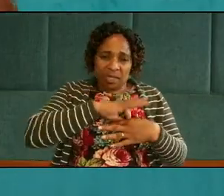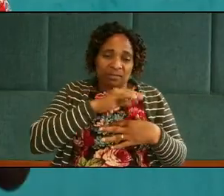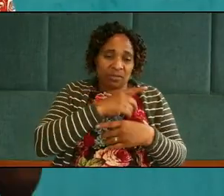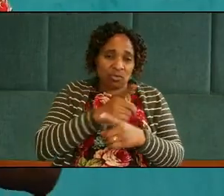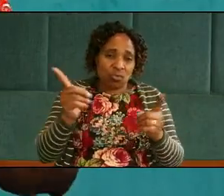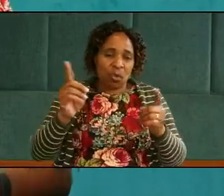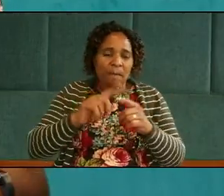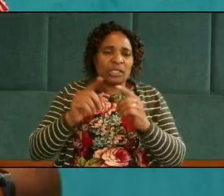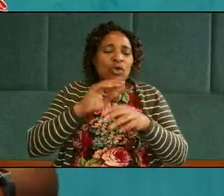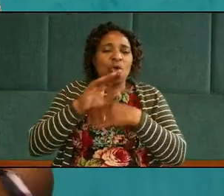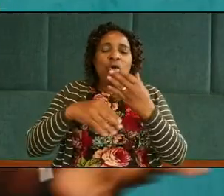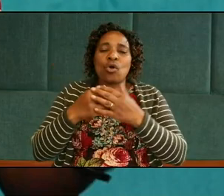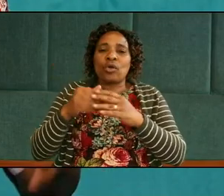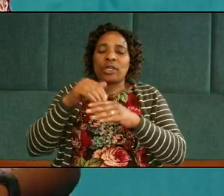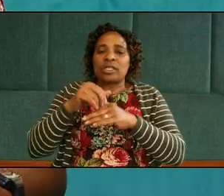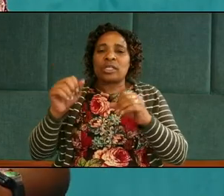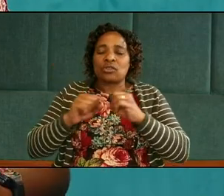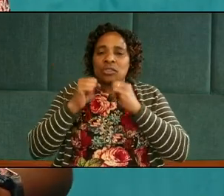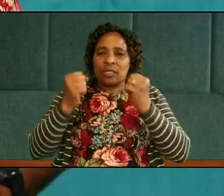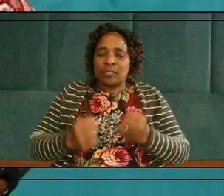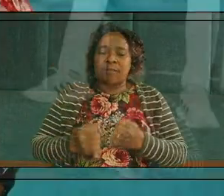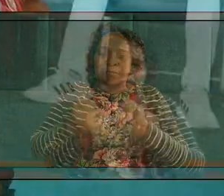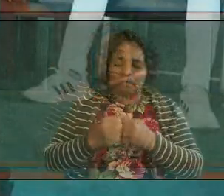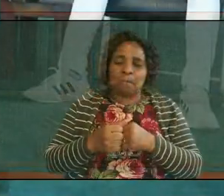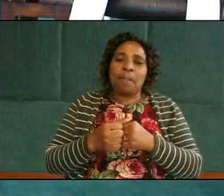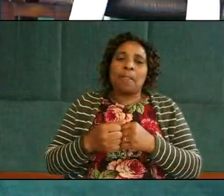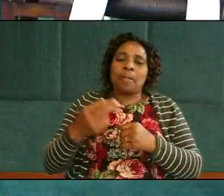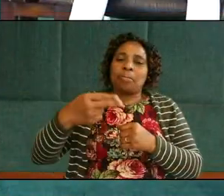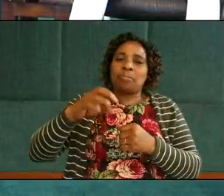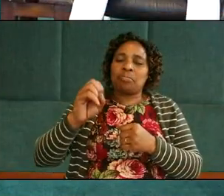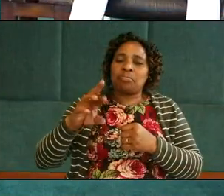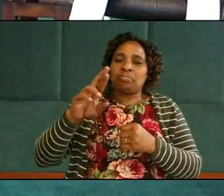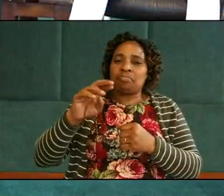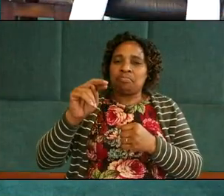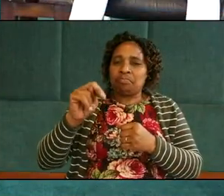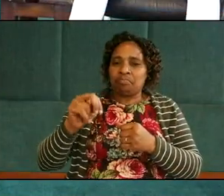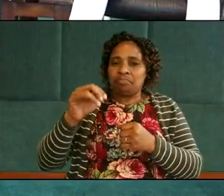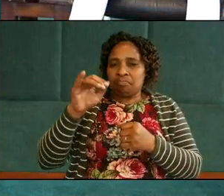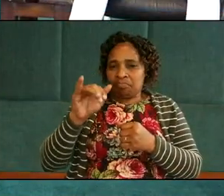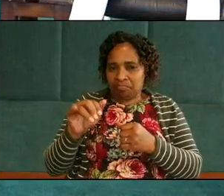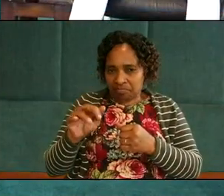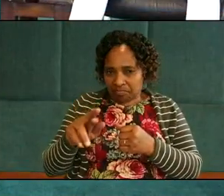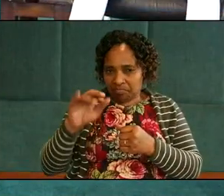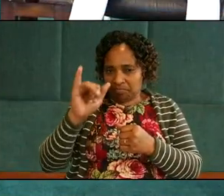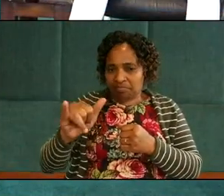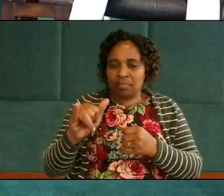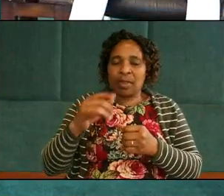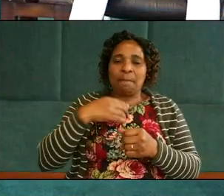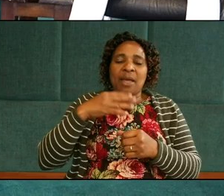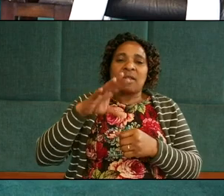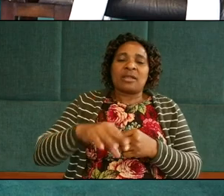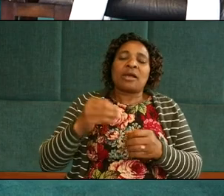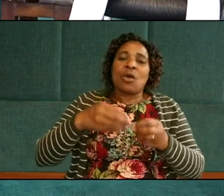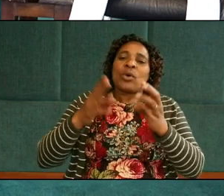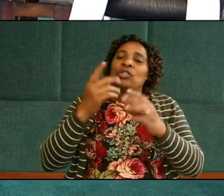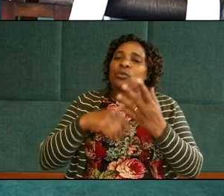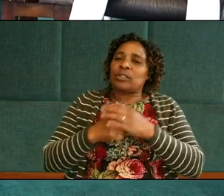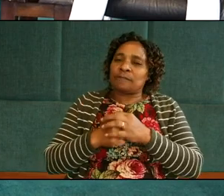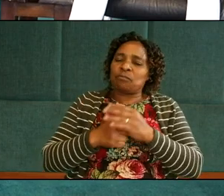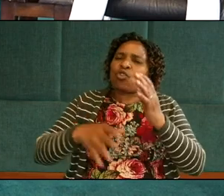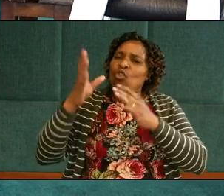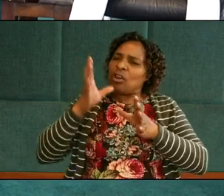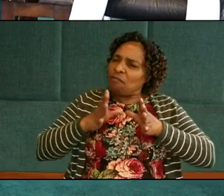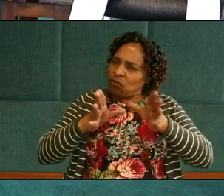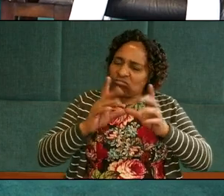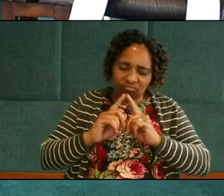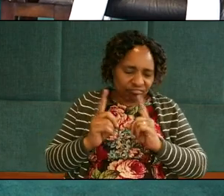benefit everyone in society? Henry. My takeaway is God doesn't force. God doesn't